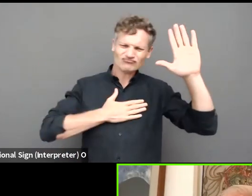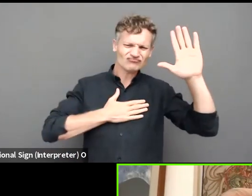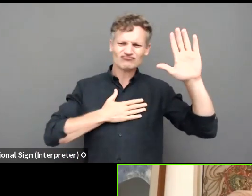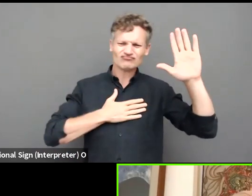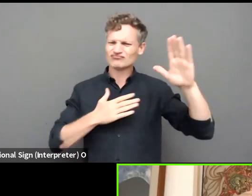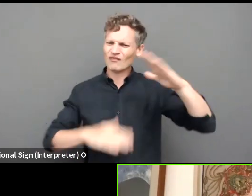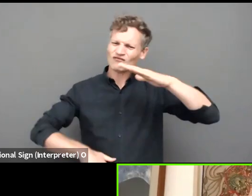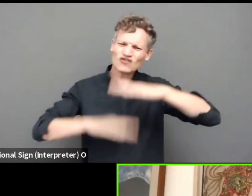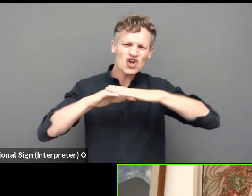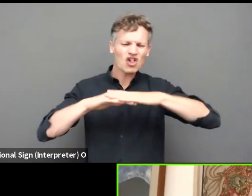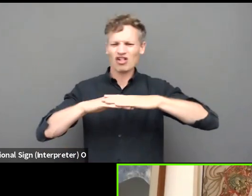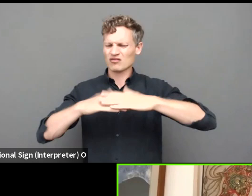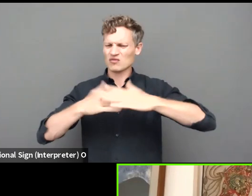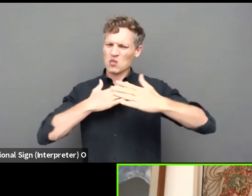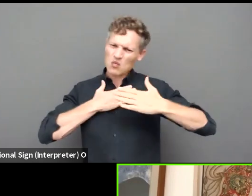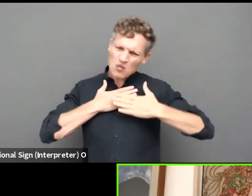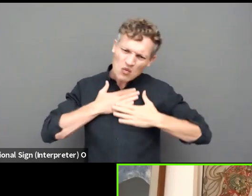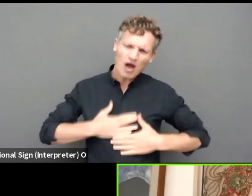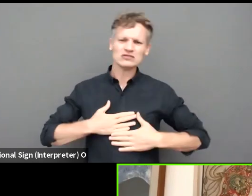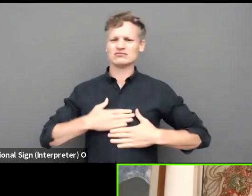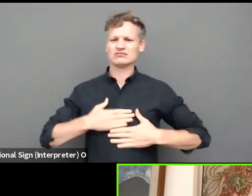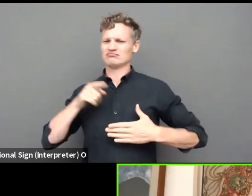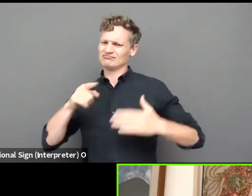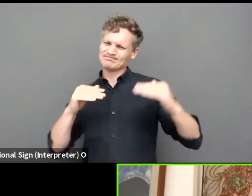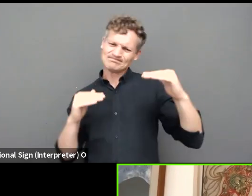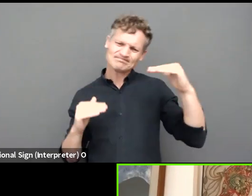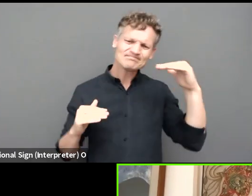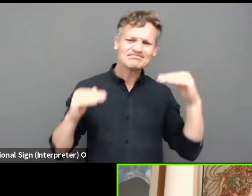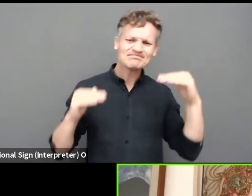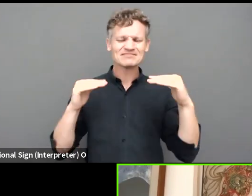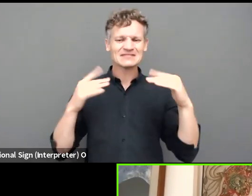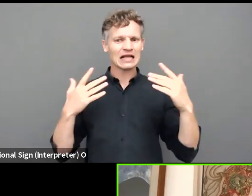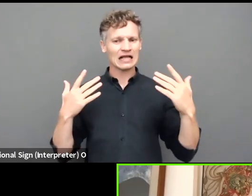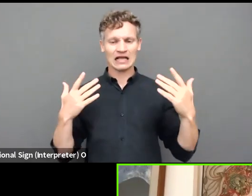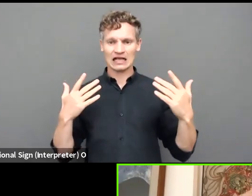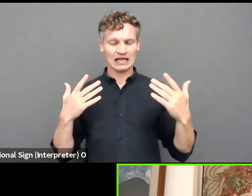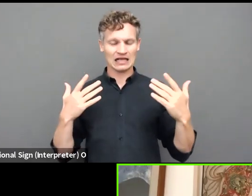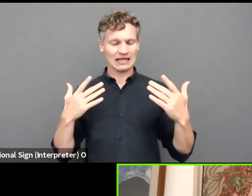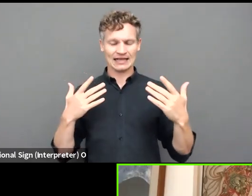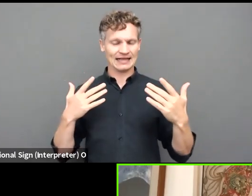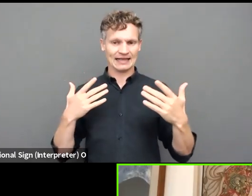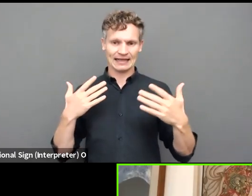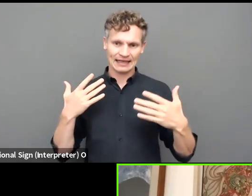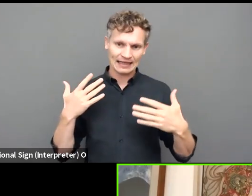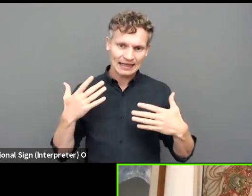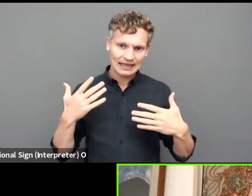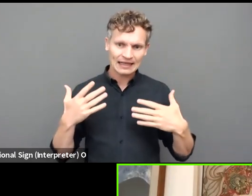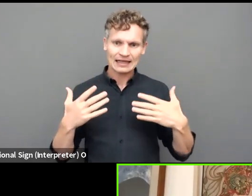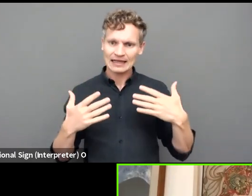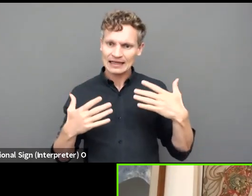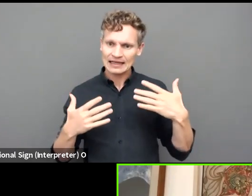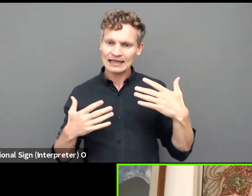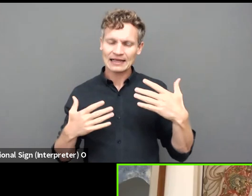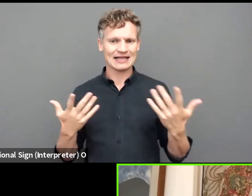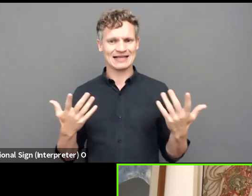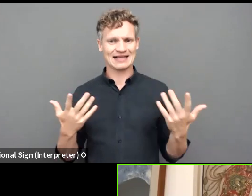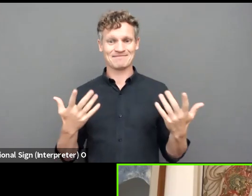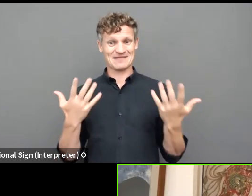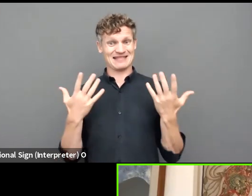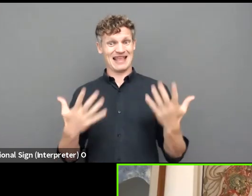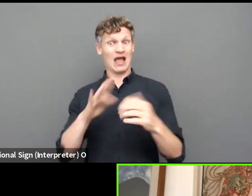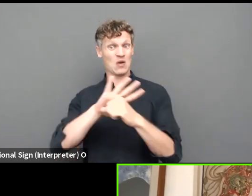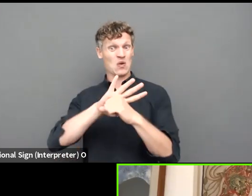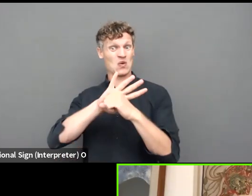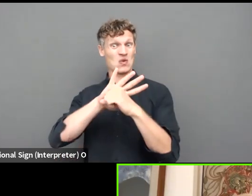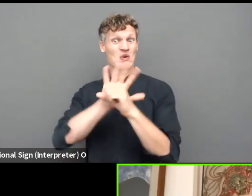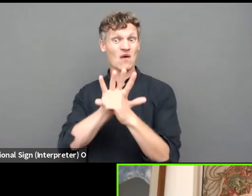made very modest progress. The economic fallout from COVID-19 threatens to reverse